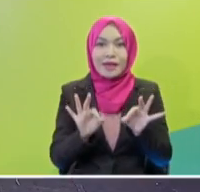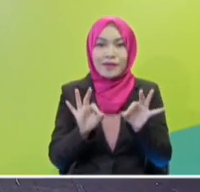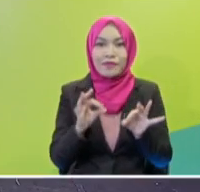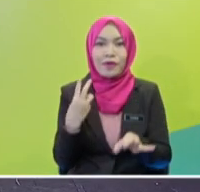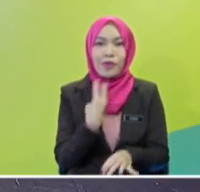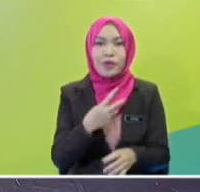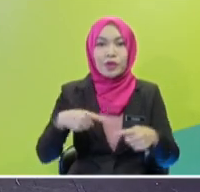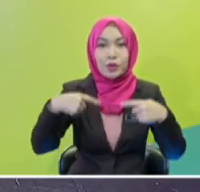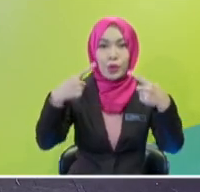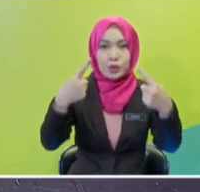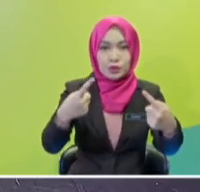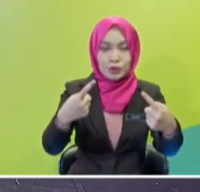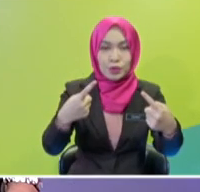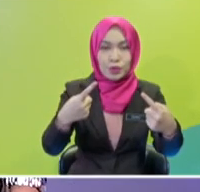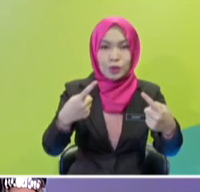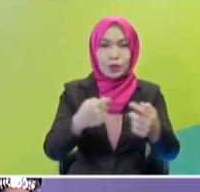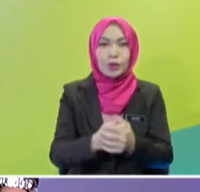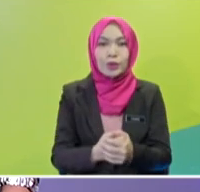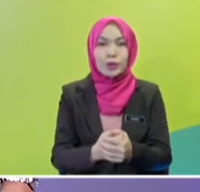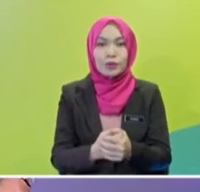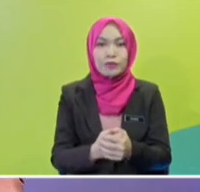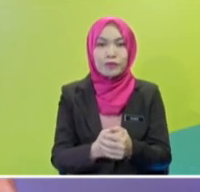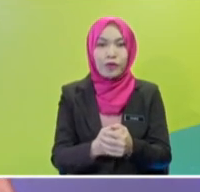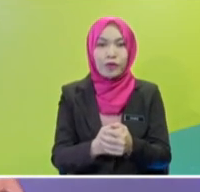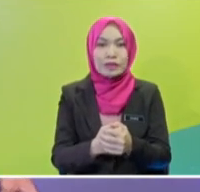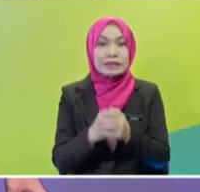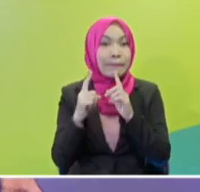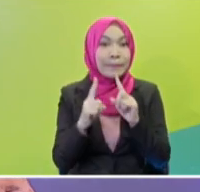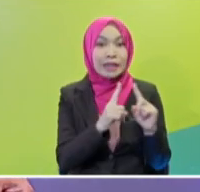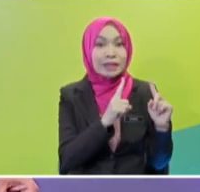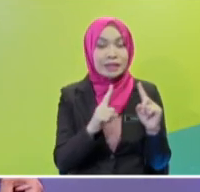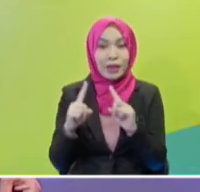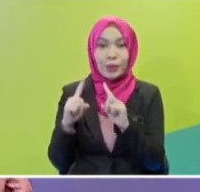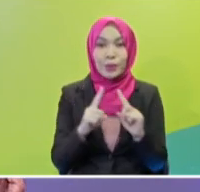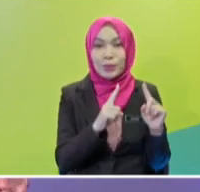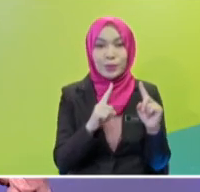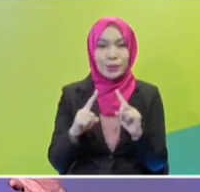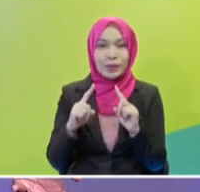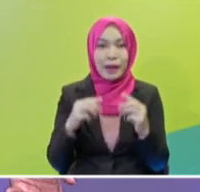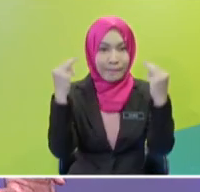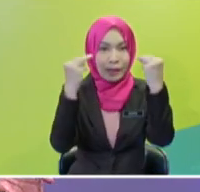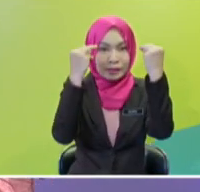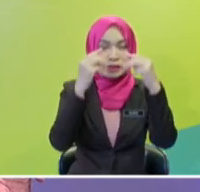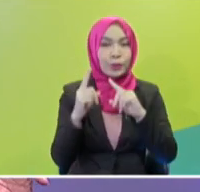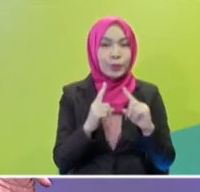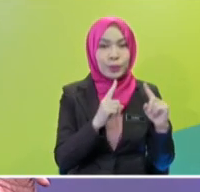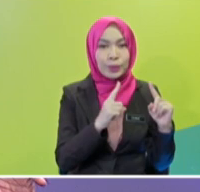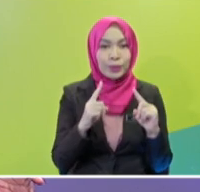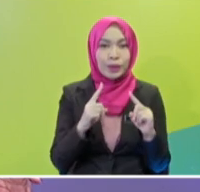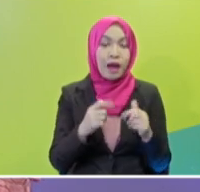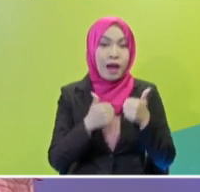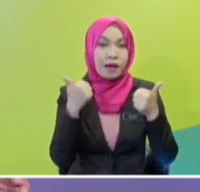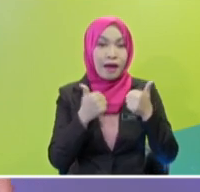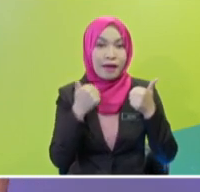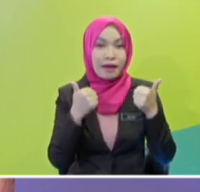Yeah, yeah. Or when we go for celebrations, mm-hmm. such as birthday celebrations, mm-hmm. Hari Raya, Chinese New Year,